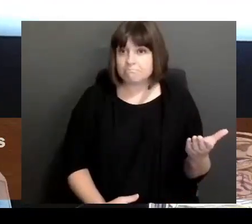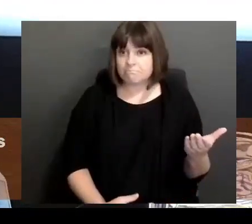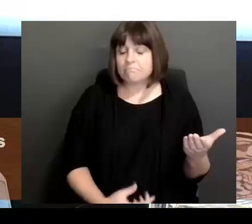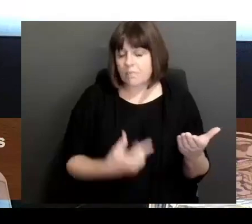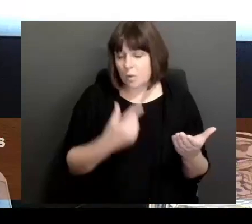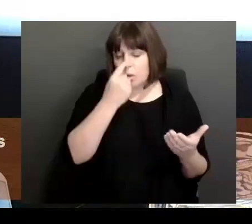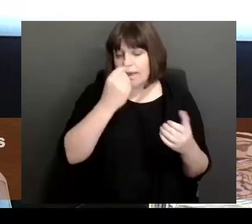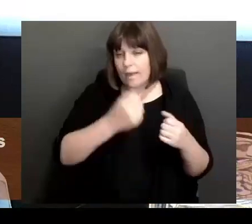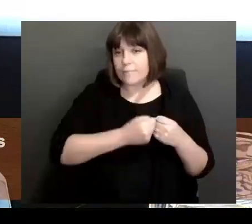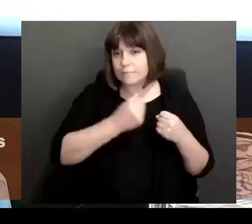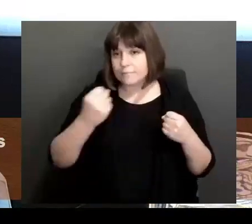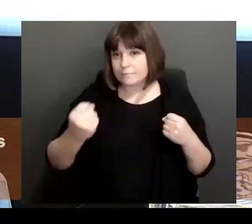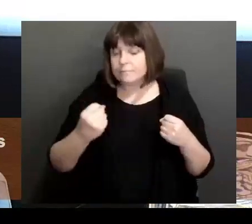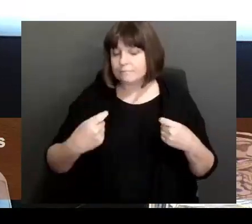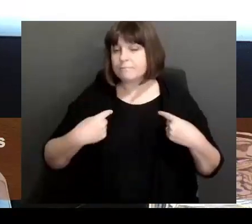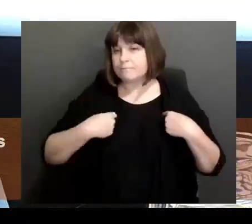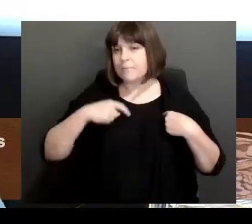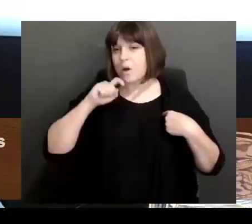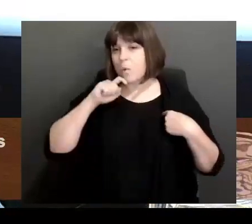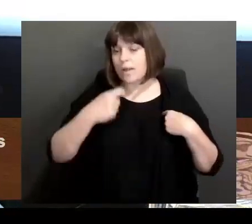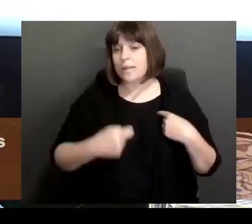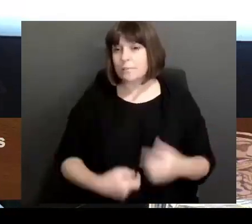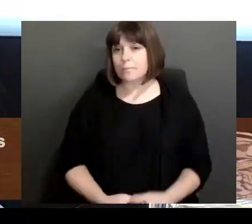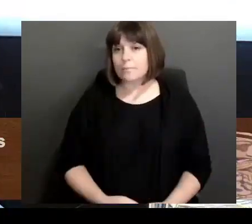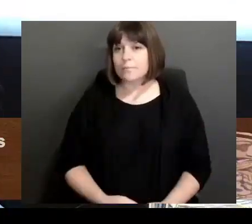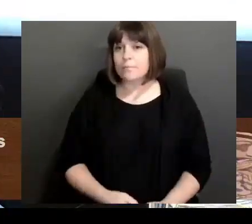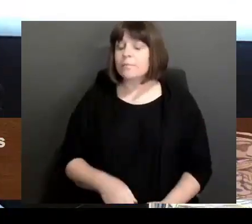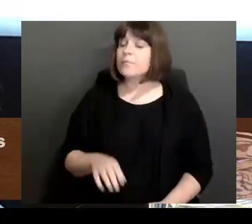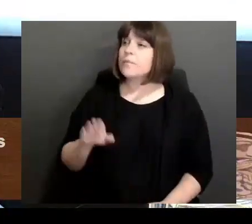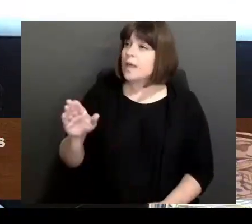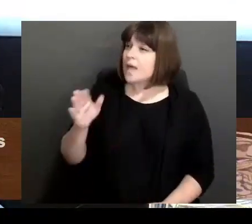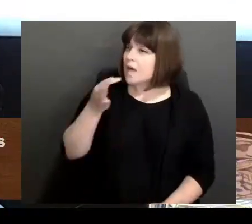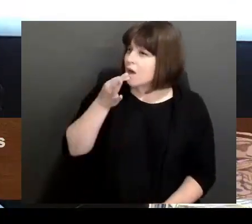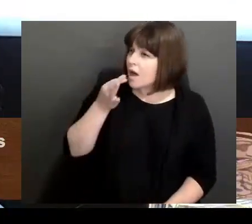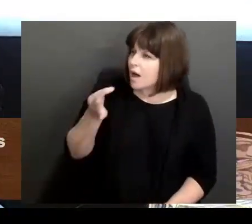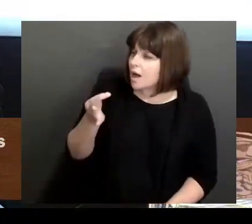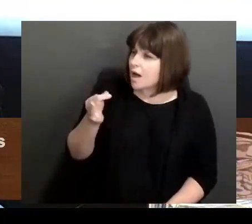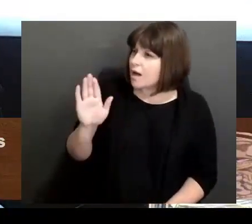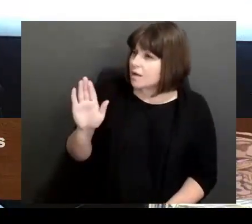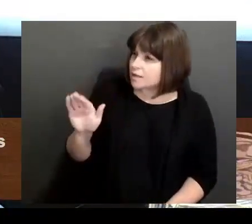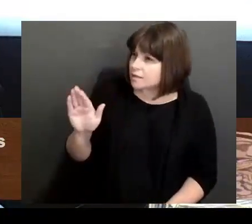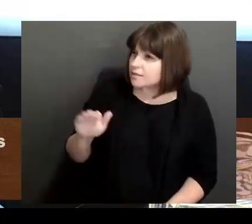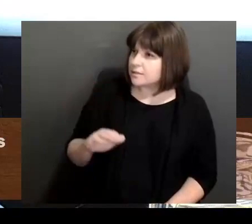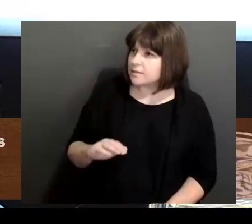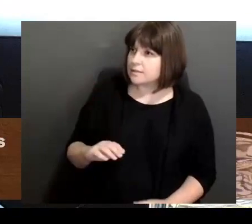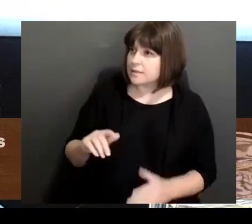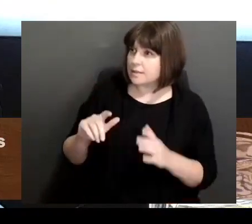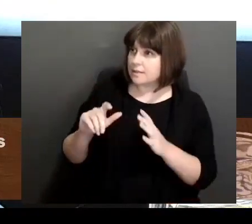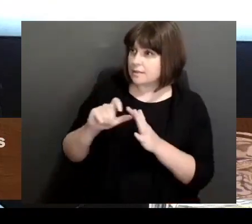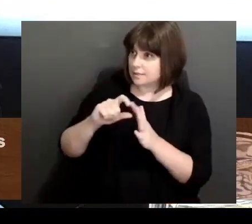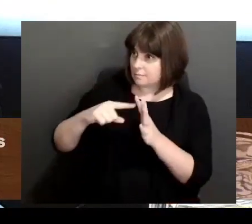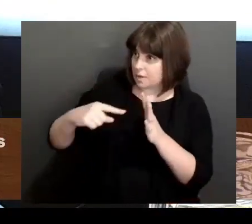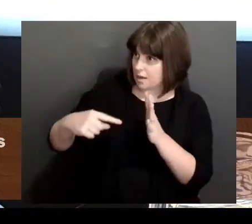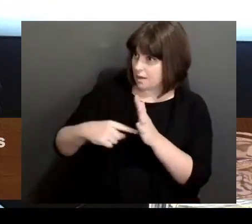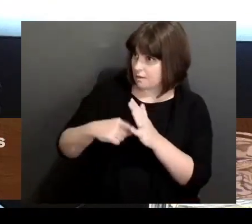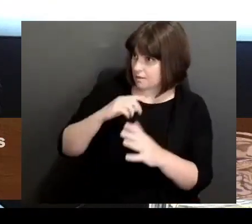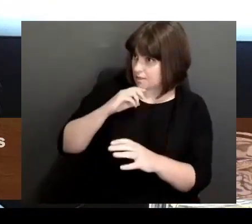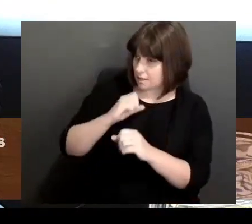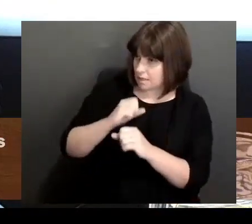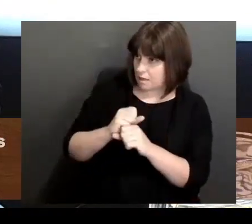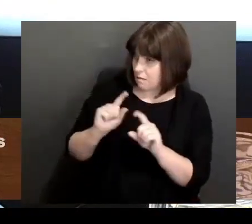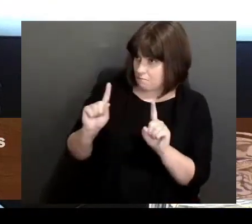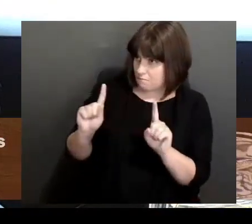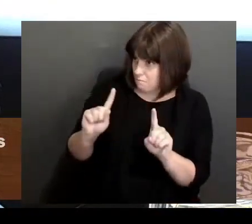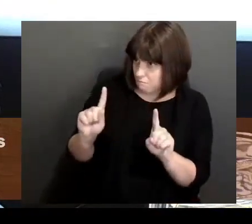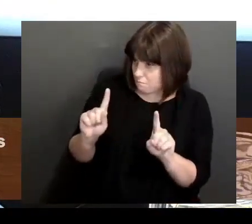done by me. Okay. Minister, can I ask what has been done in the department to streamline the